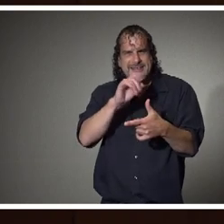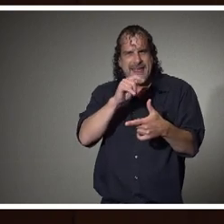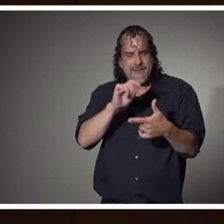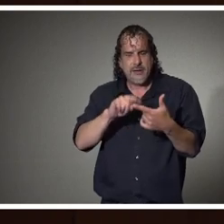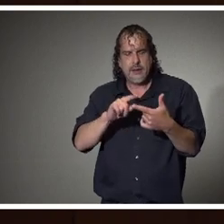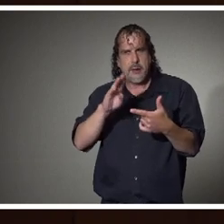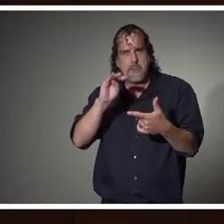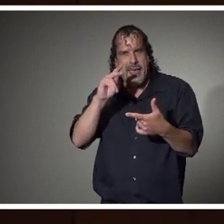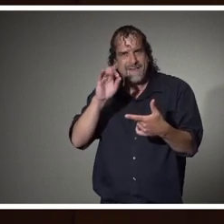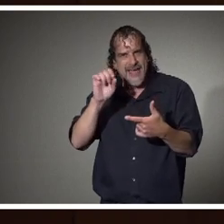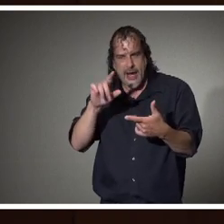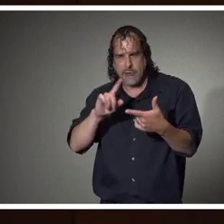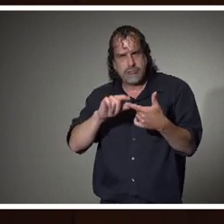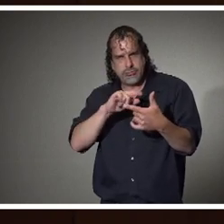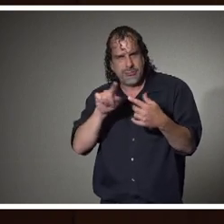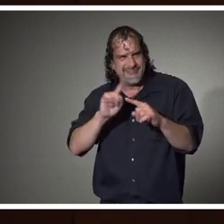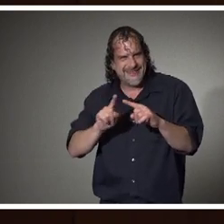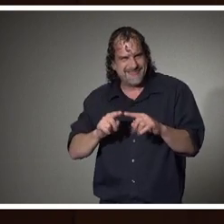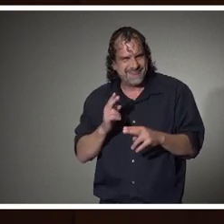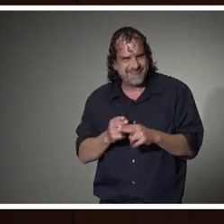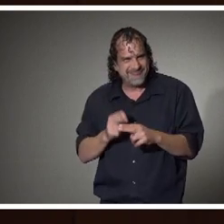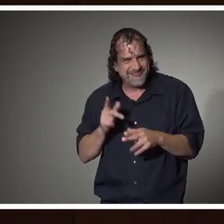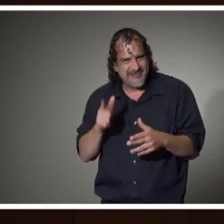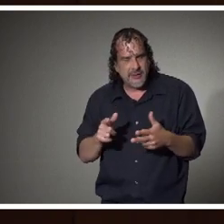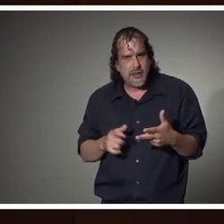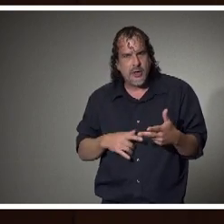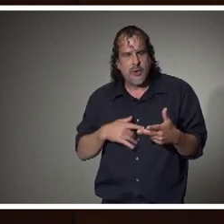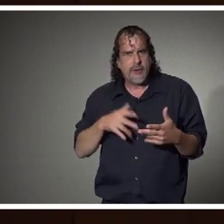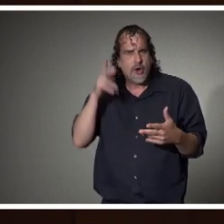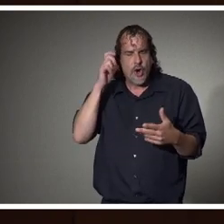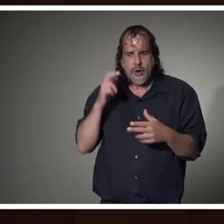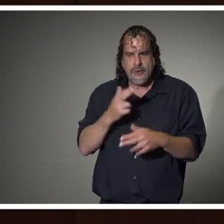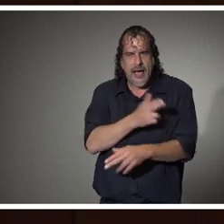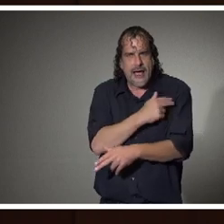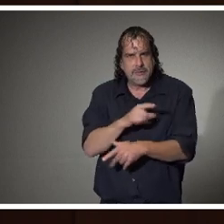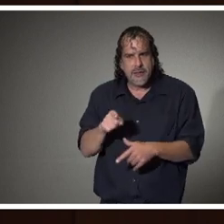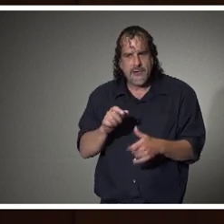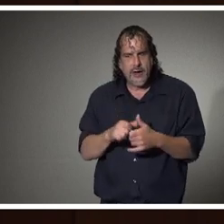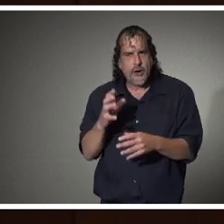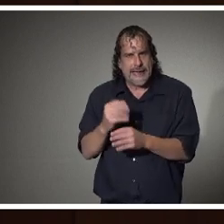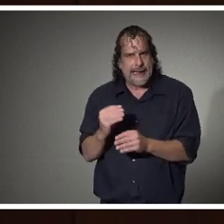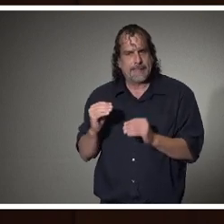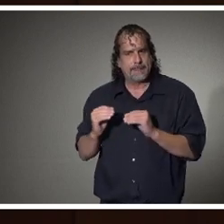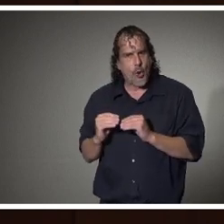names. We've heard and been talking to hospitals that they're getting a little bit more.